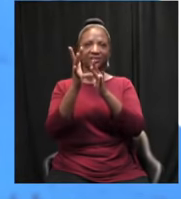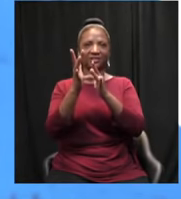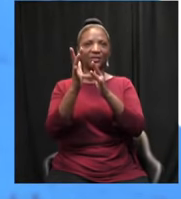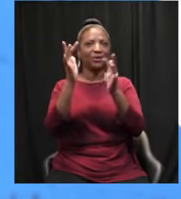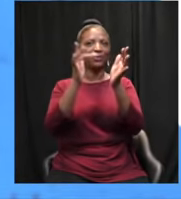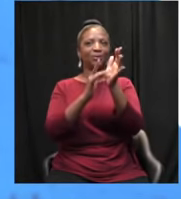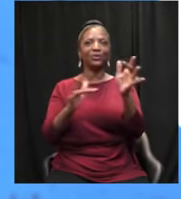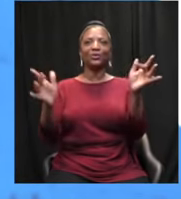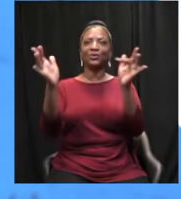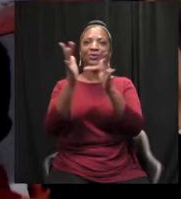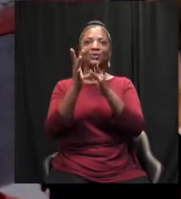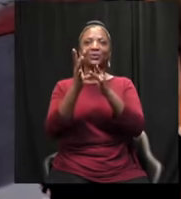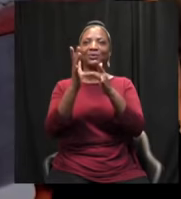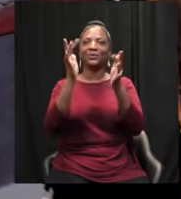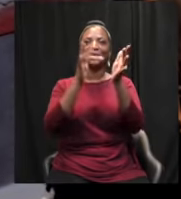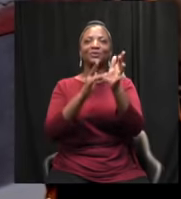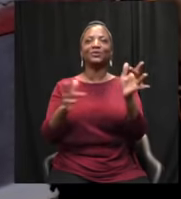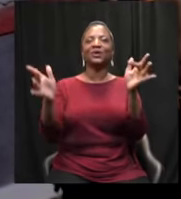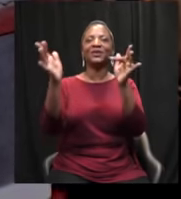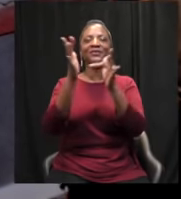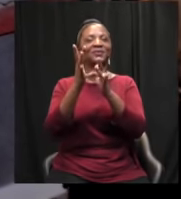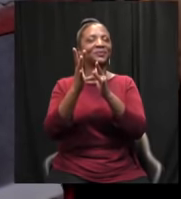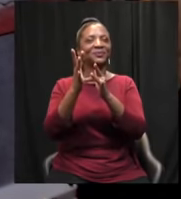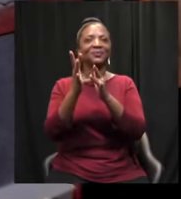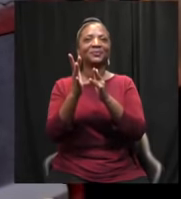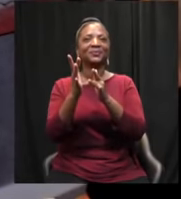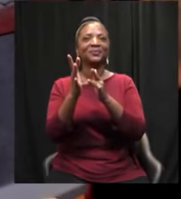Jesus. Jesus.